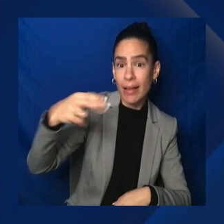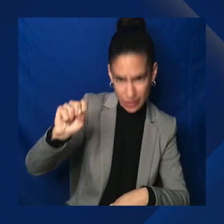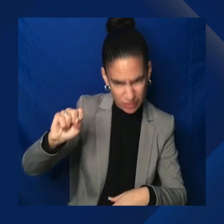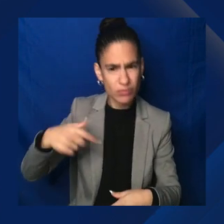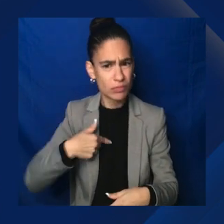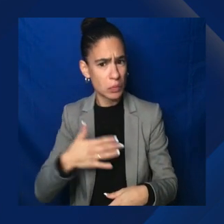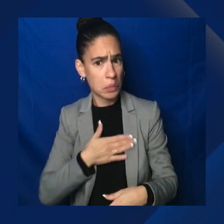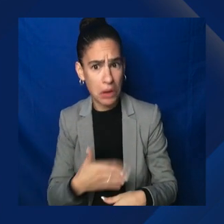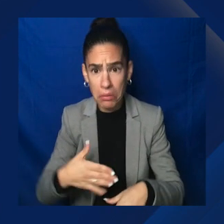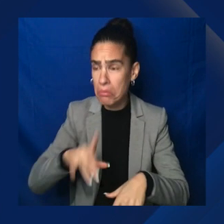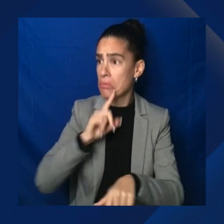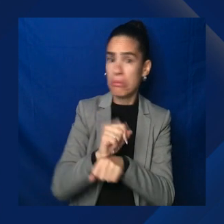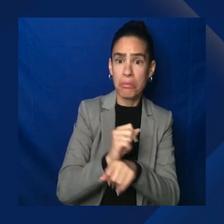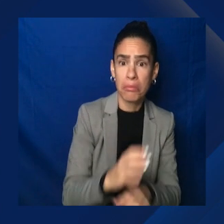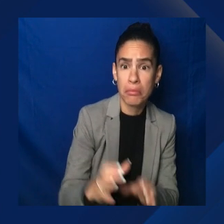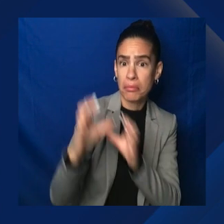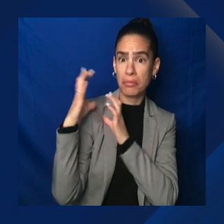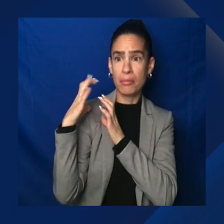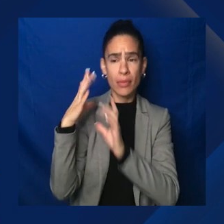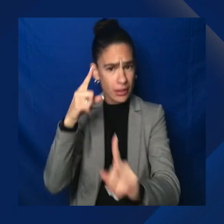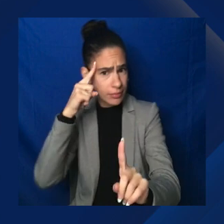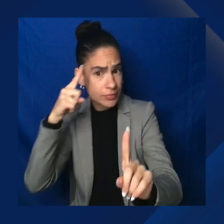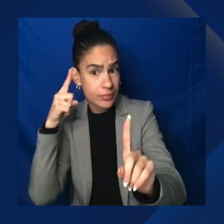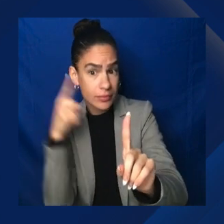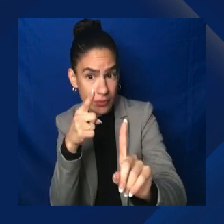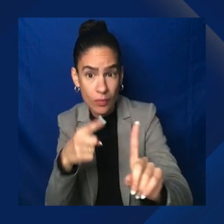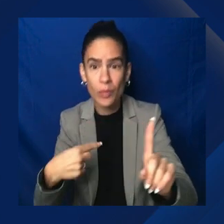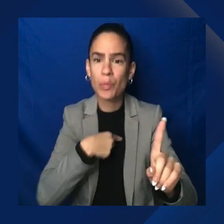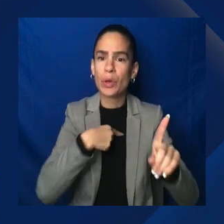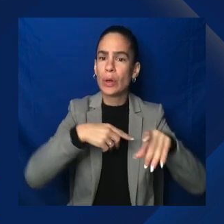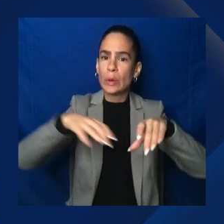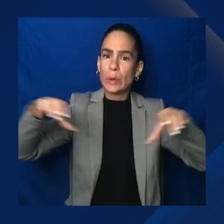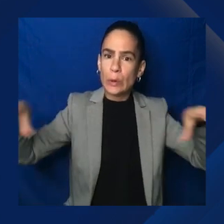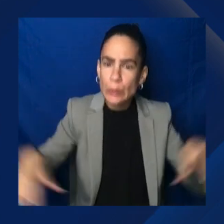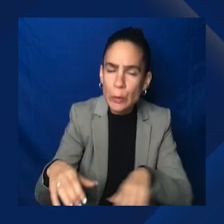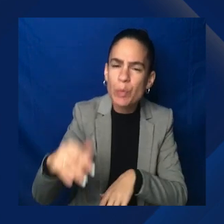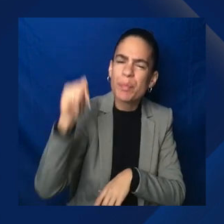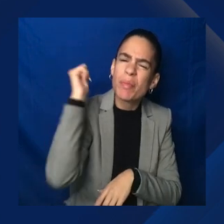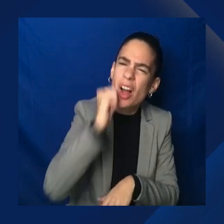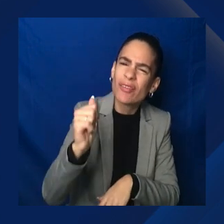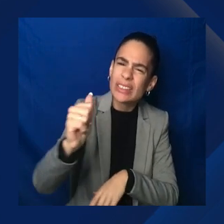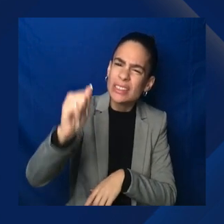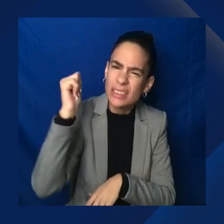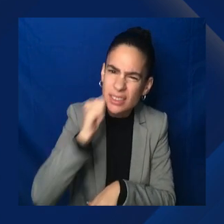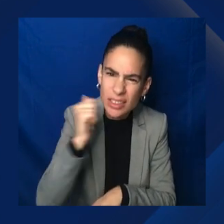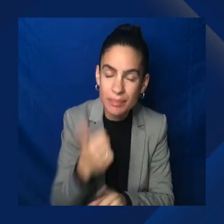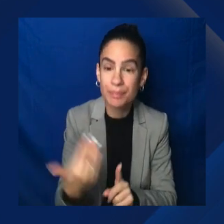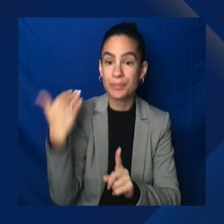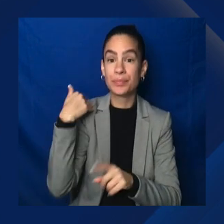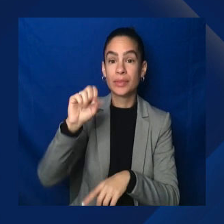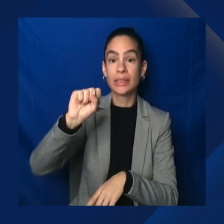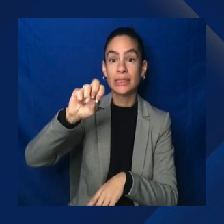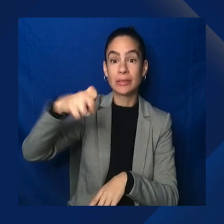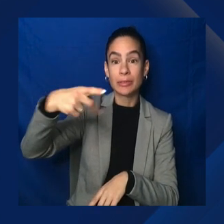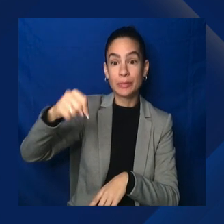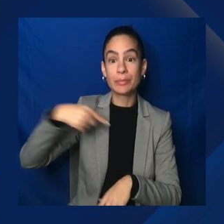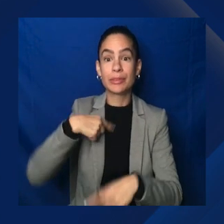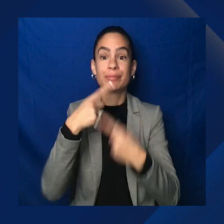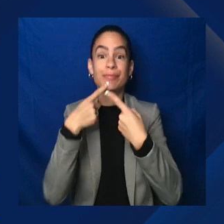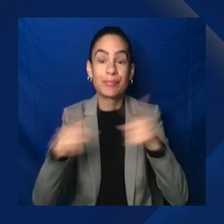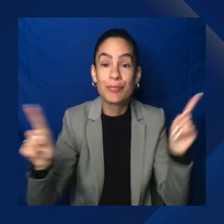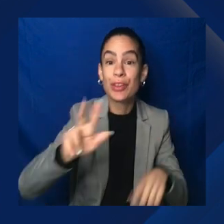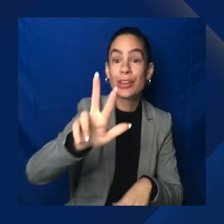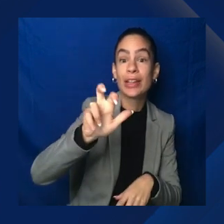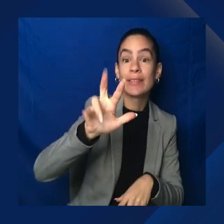single day. In September, we announced nearly $350 million in awards to every state across the nation to